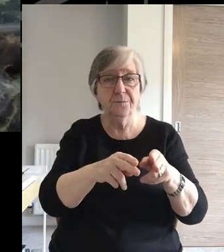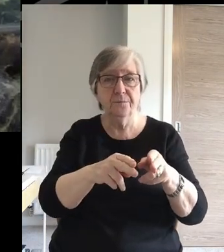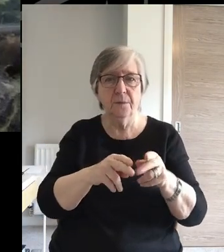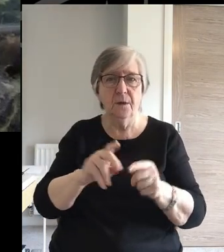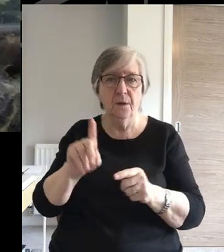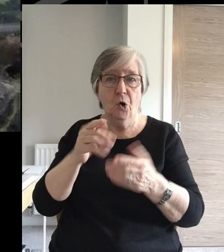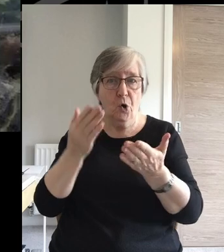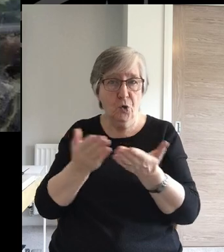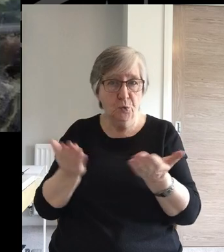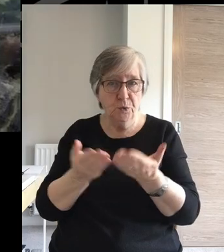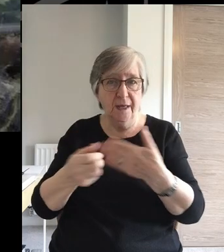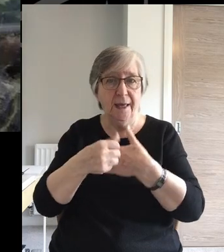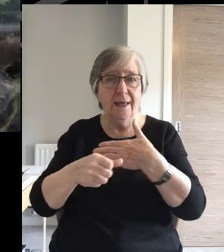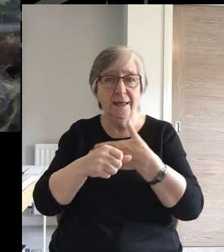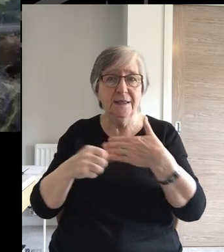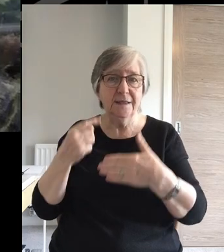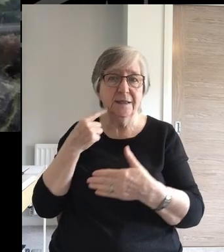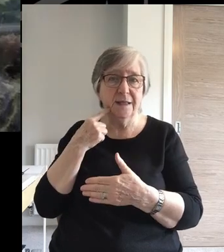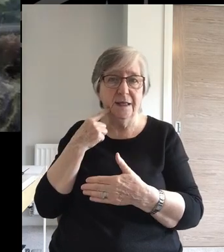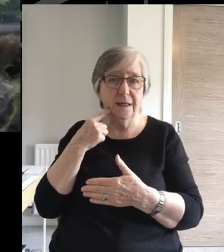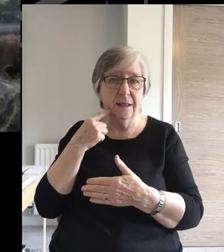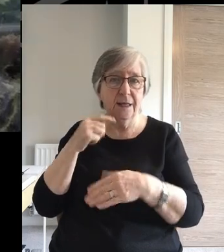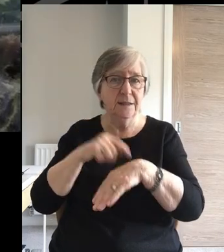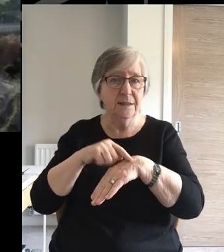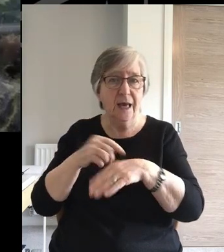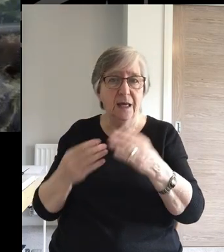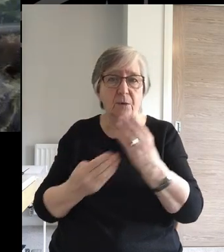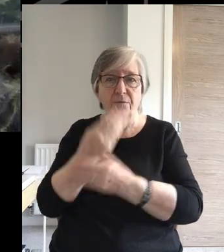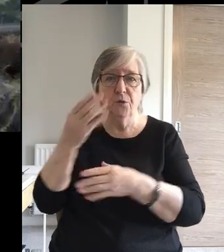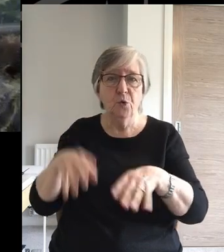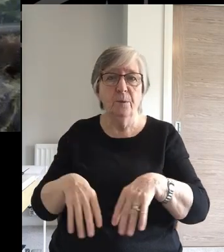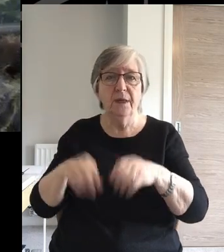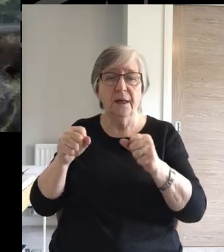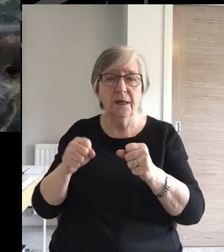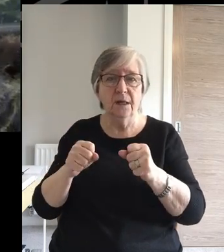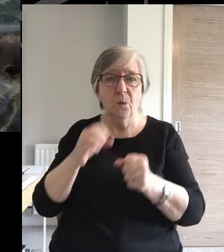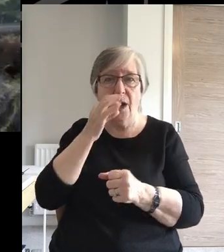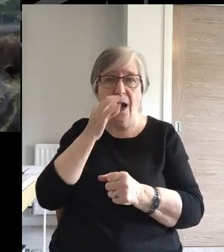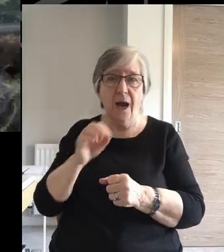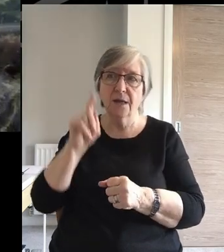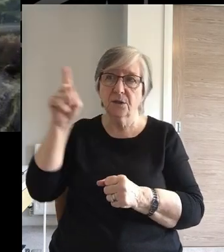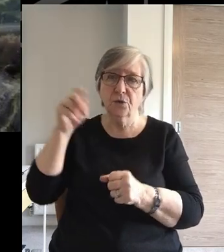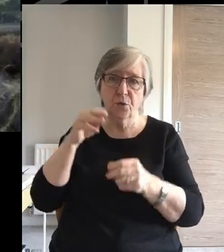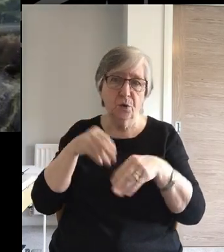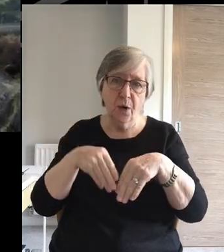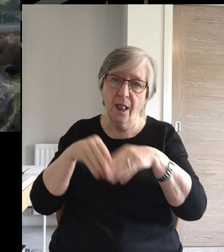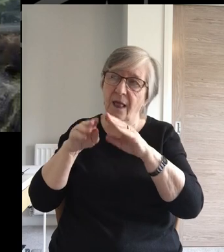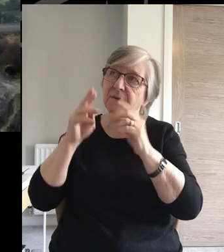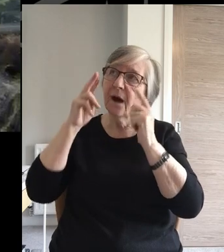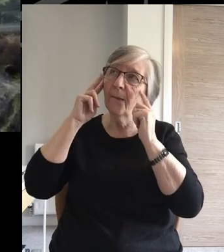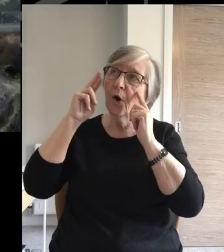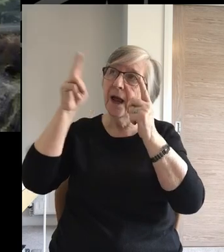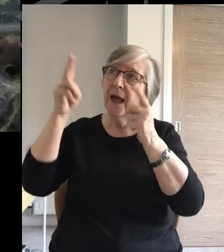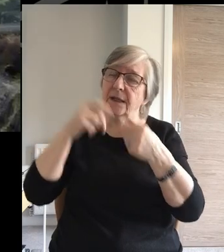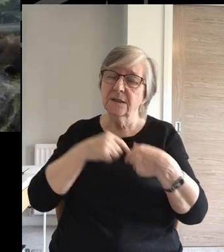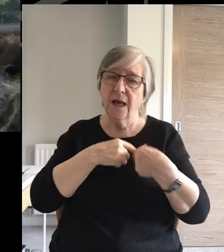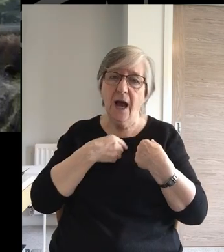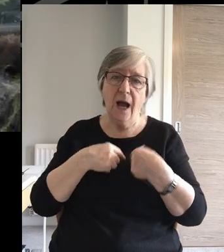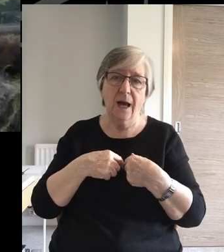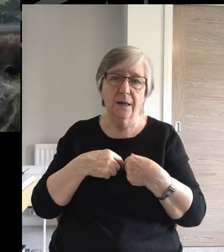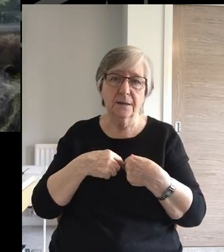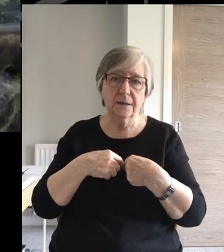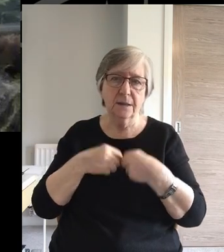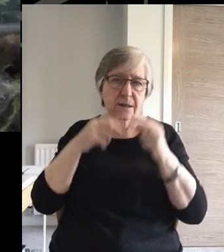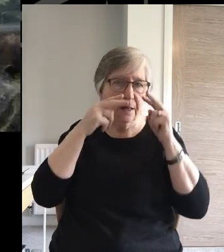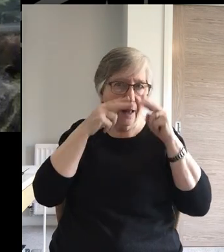On this Easter day, this time of new beginning, we ask that you lift up our heads and hearts. Lift